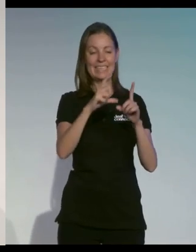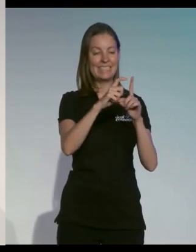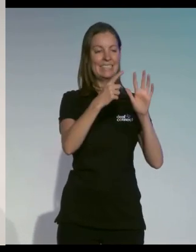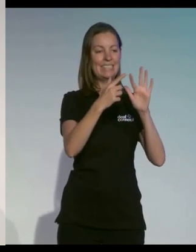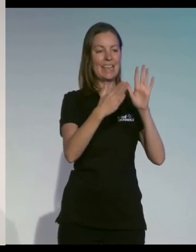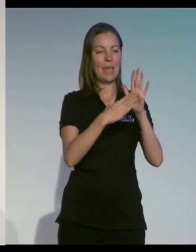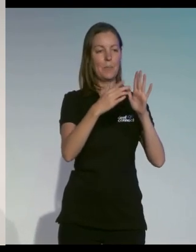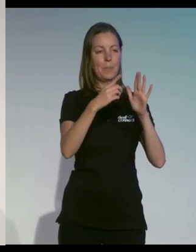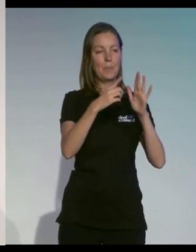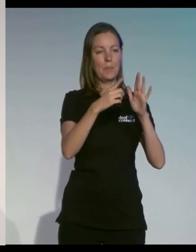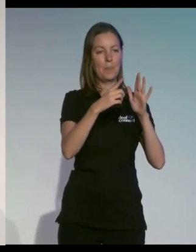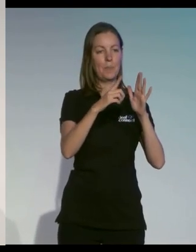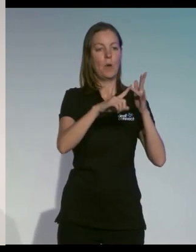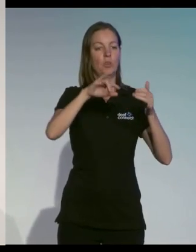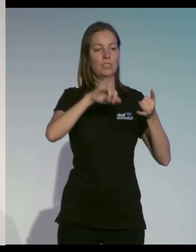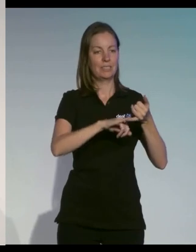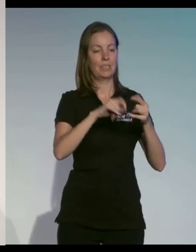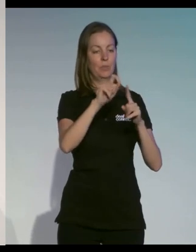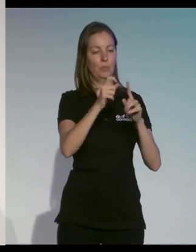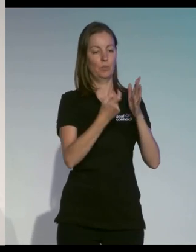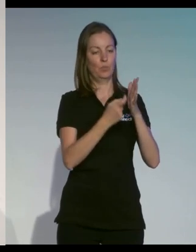Demos prudence,